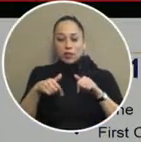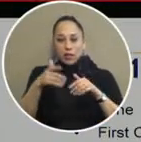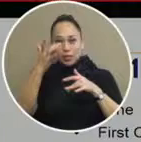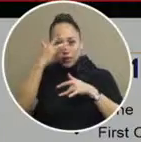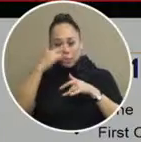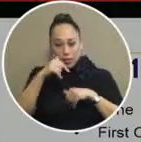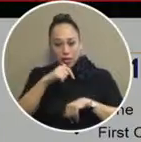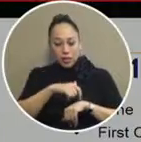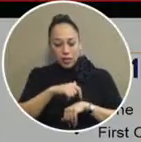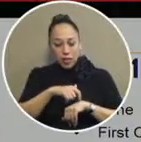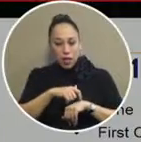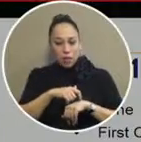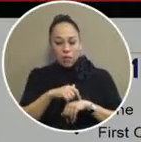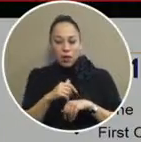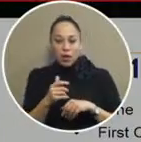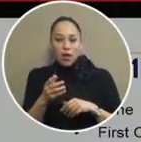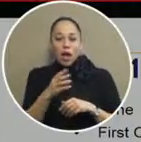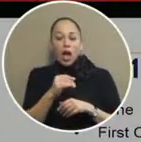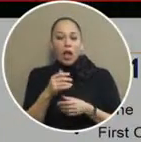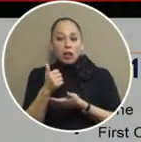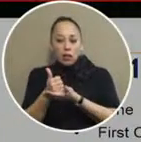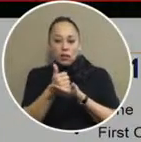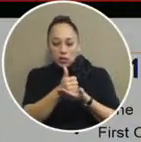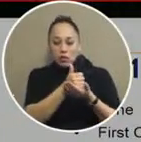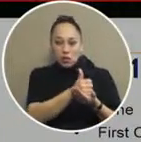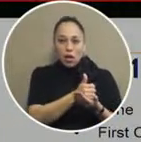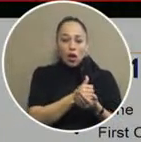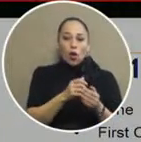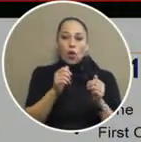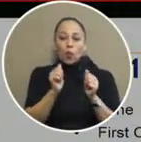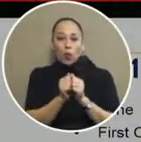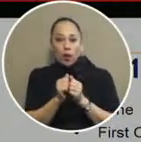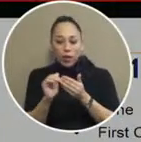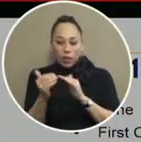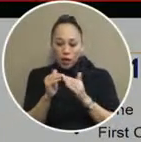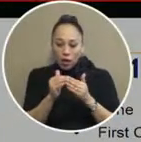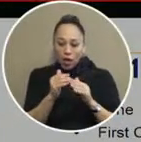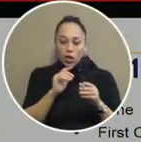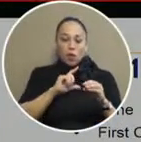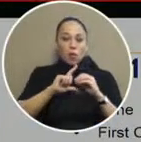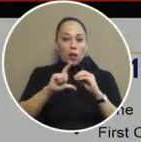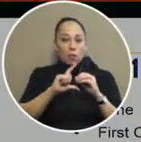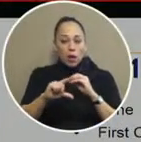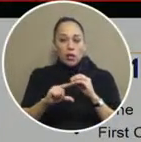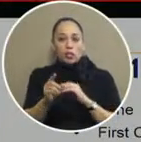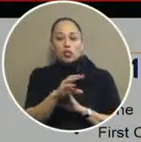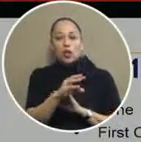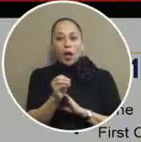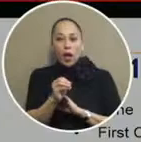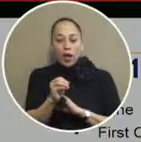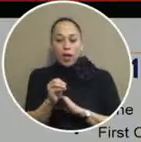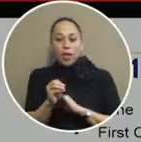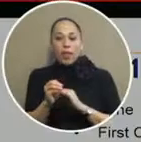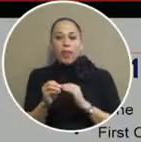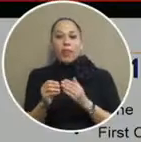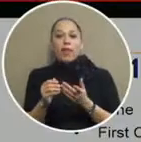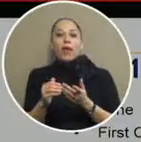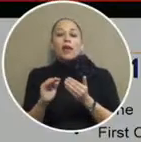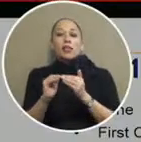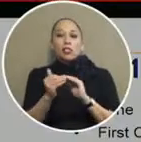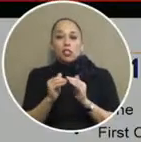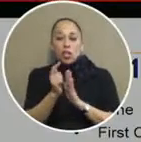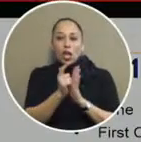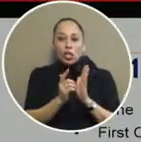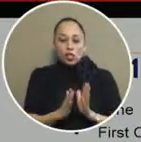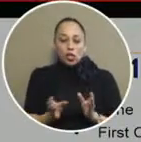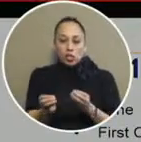way. Also the cooperation with the County of El Paso and the City Attorney's Office,